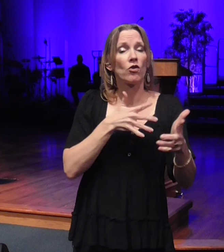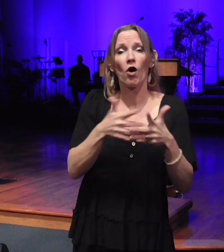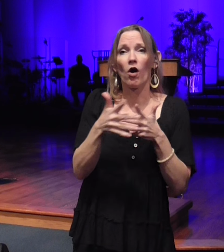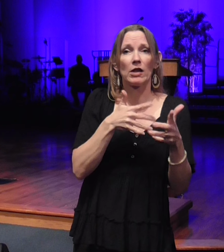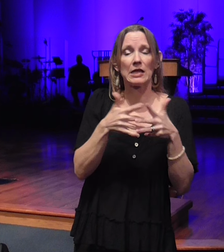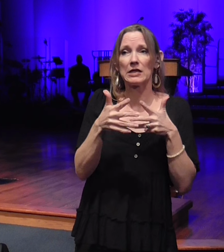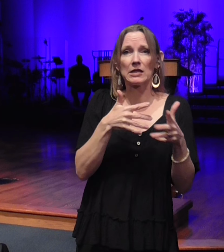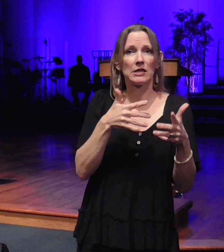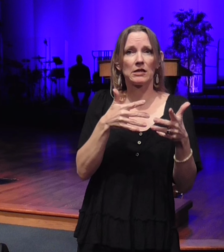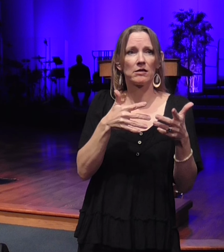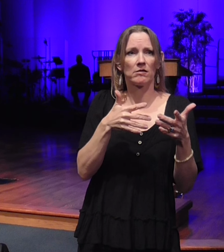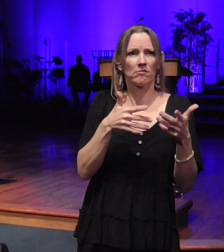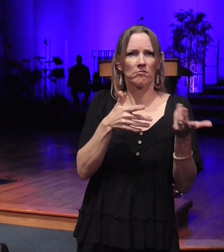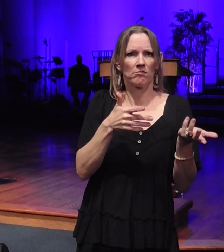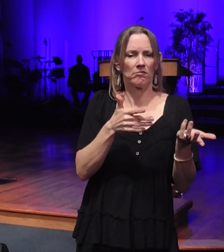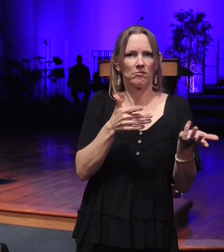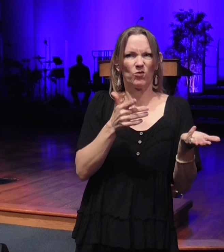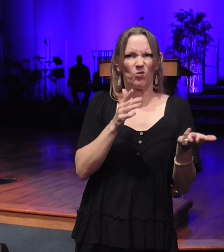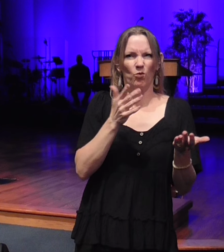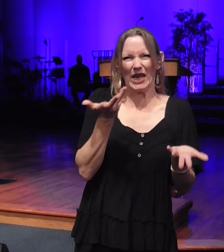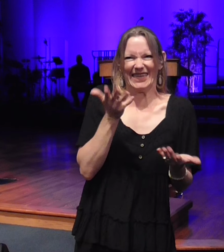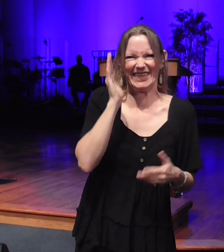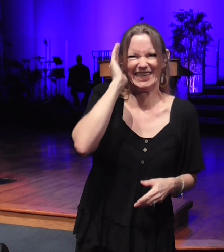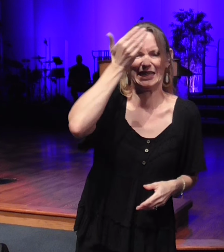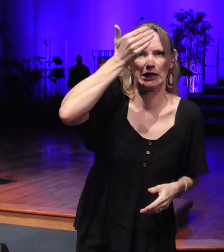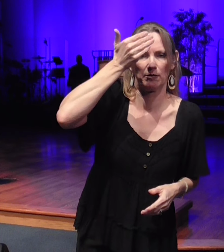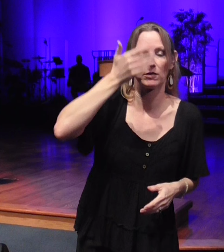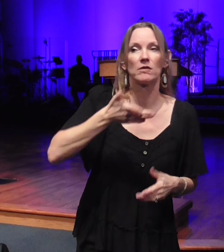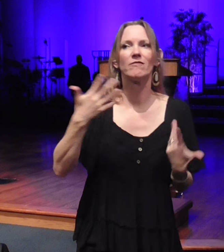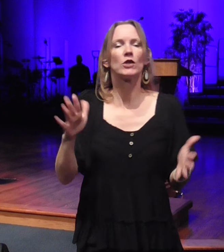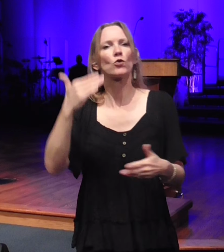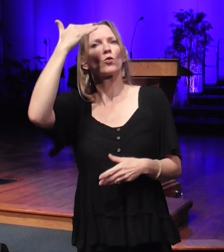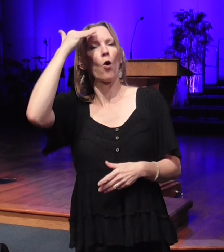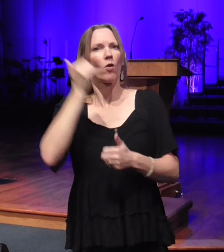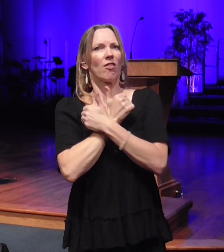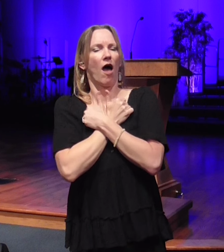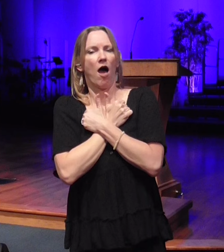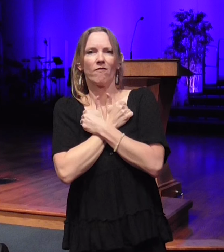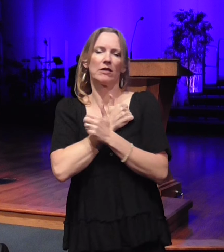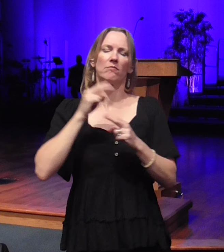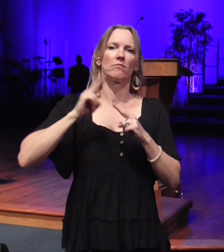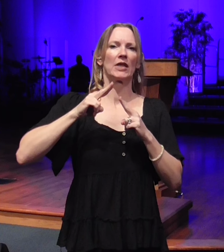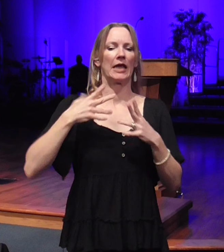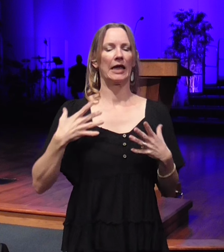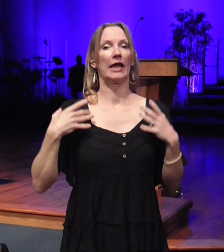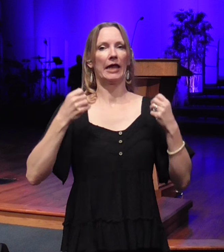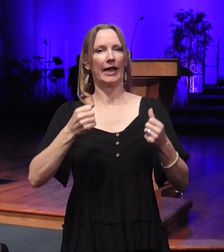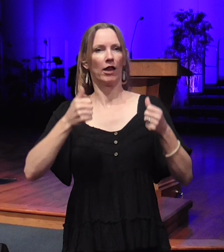what the appearances may be. Knowing that love is the great healer